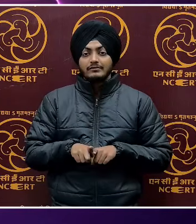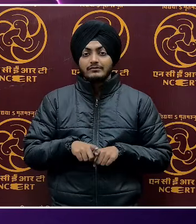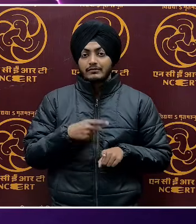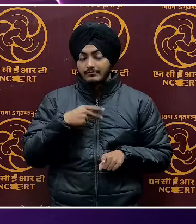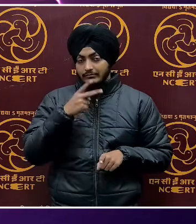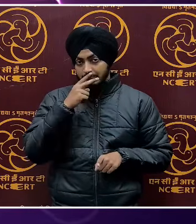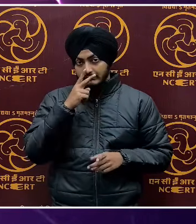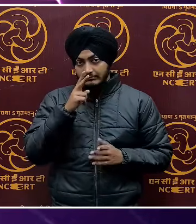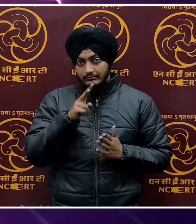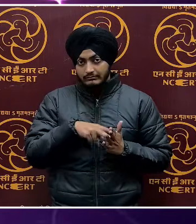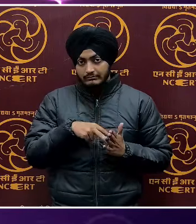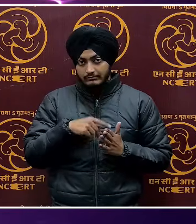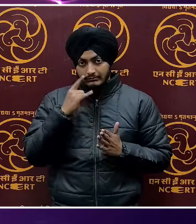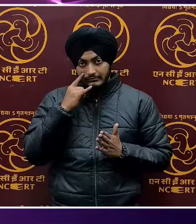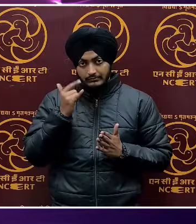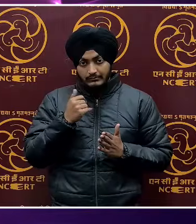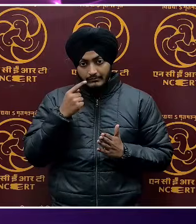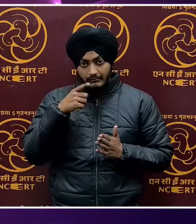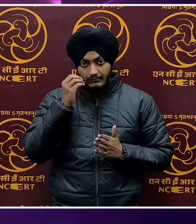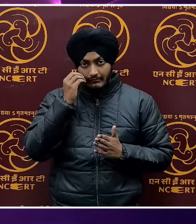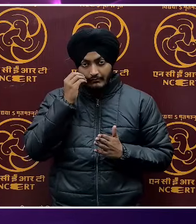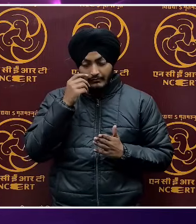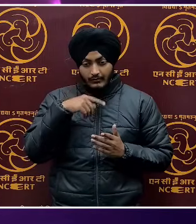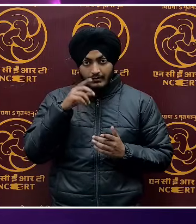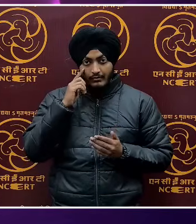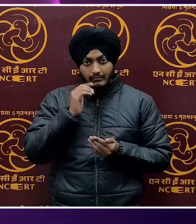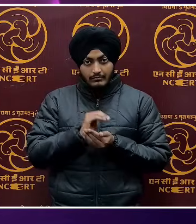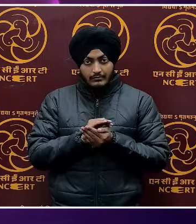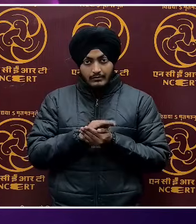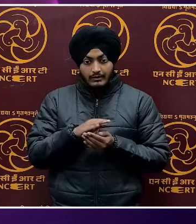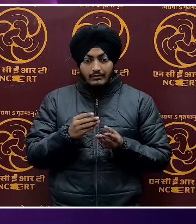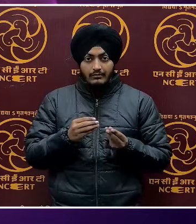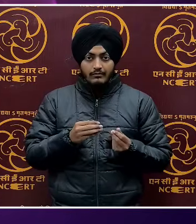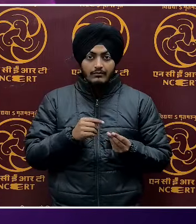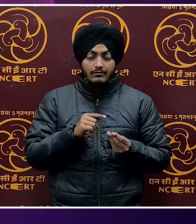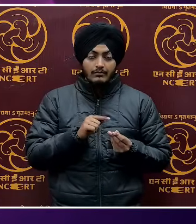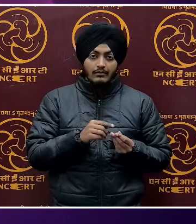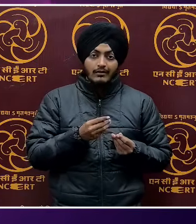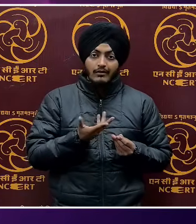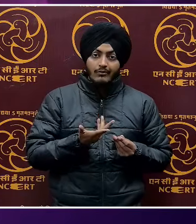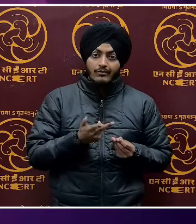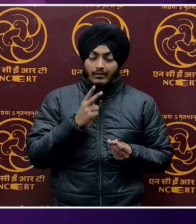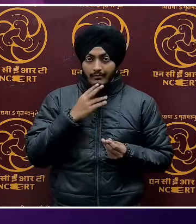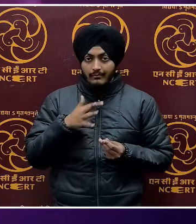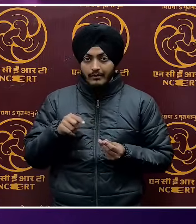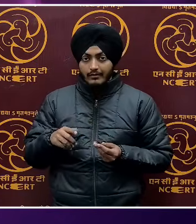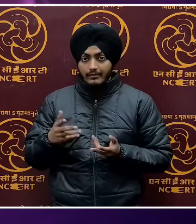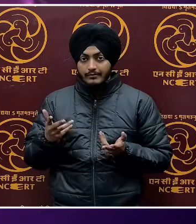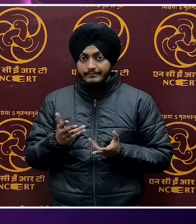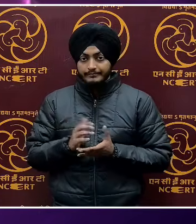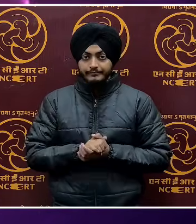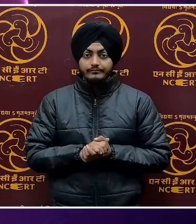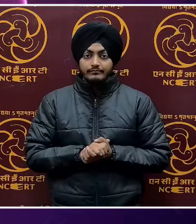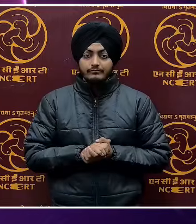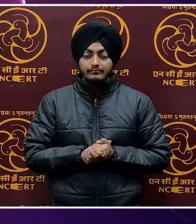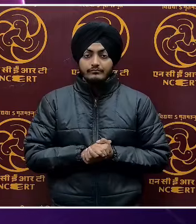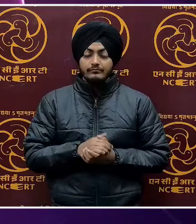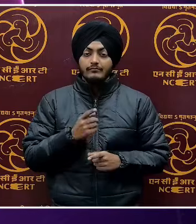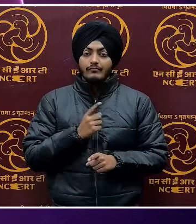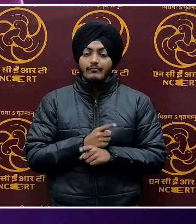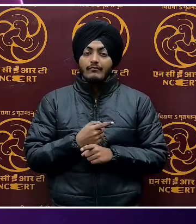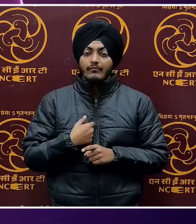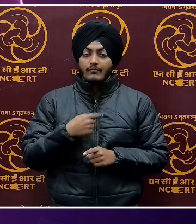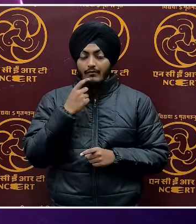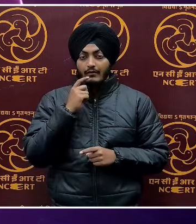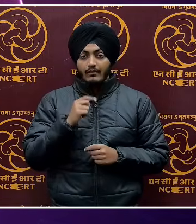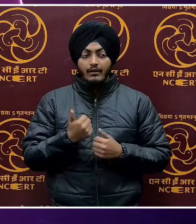me check if you are aware that what are grains and what are water, right? Okay, so ma'am is going to test